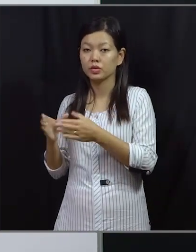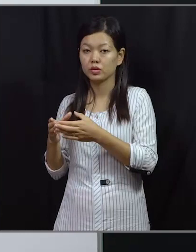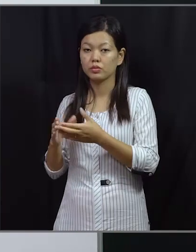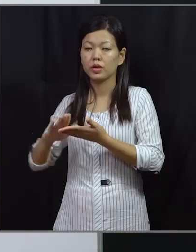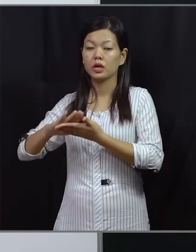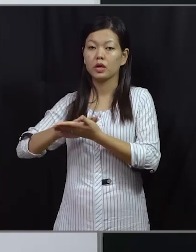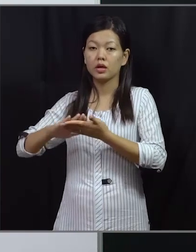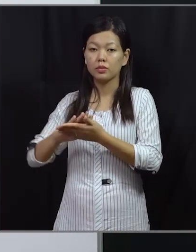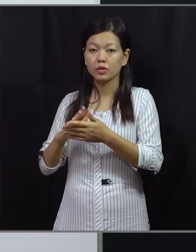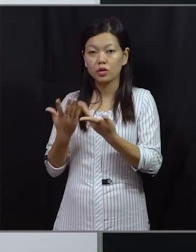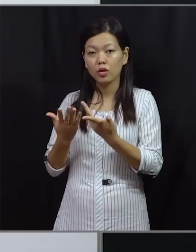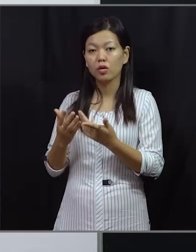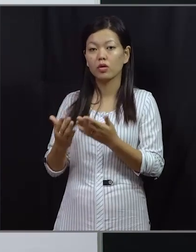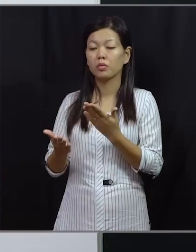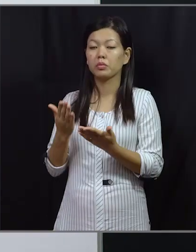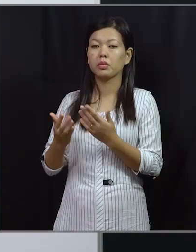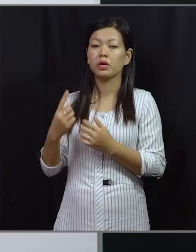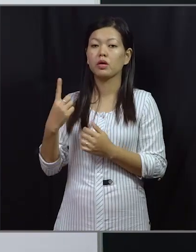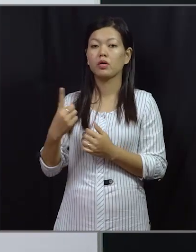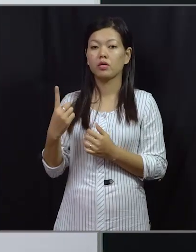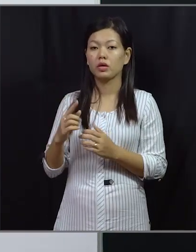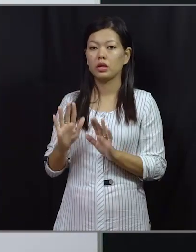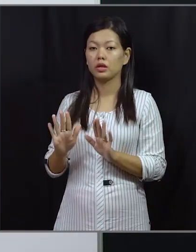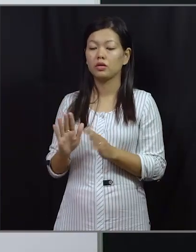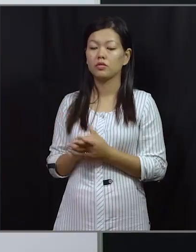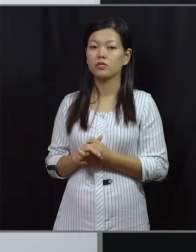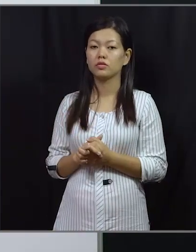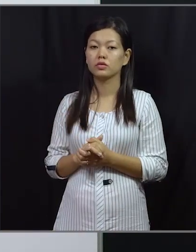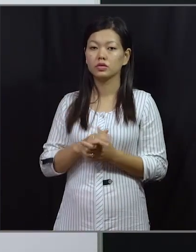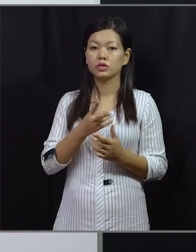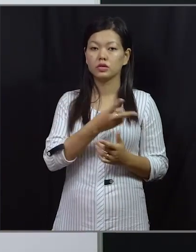or has a definite